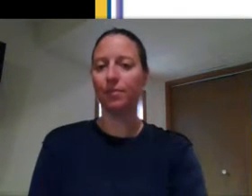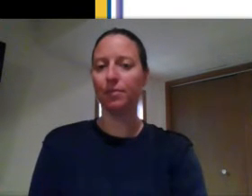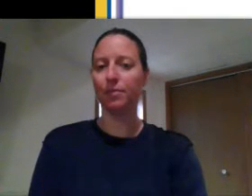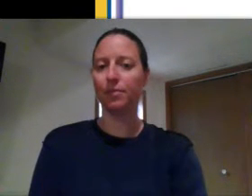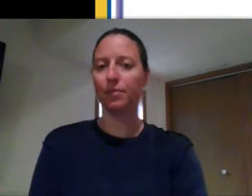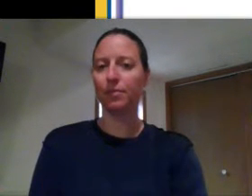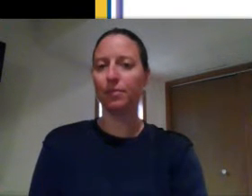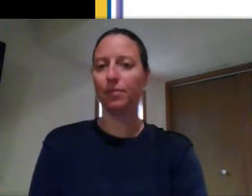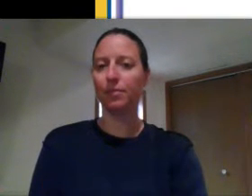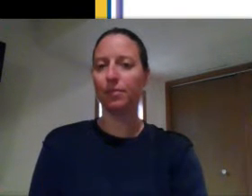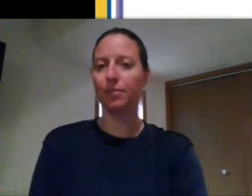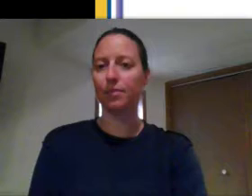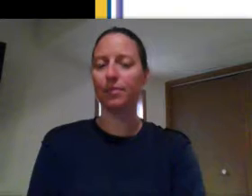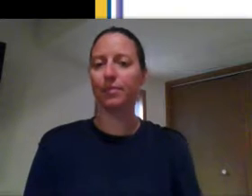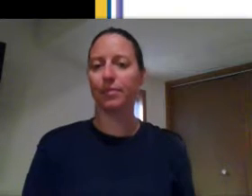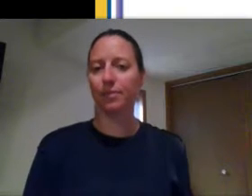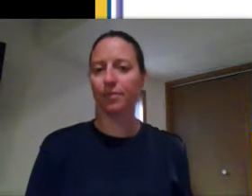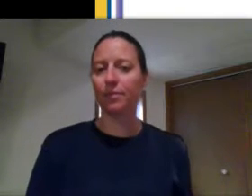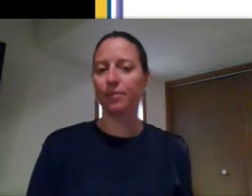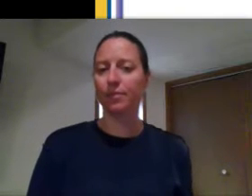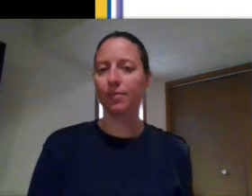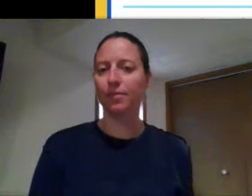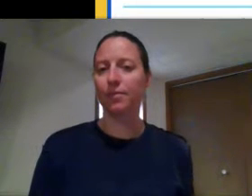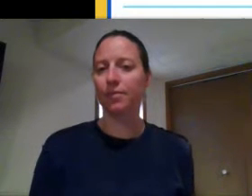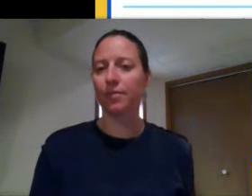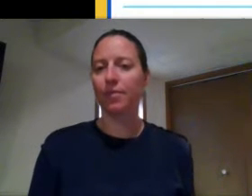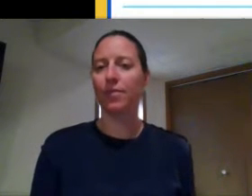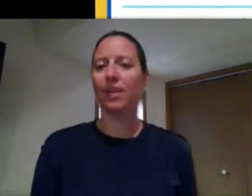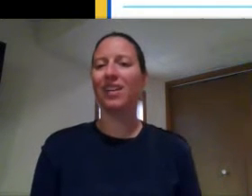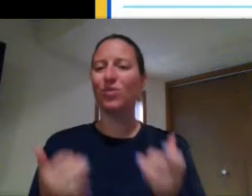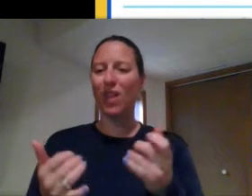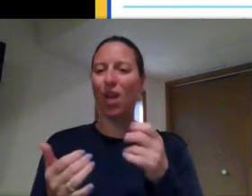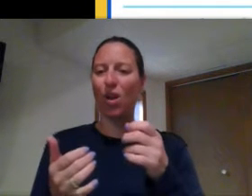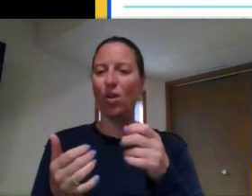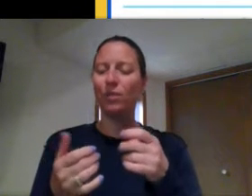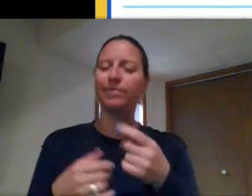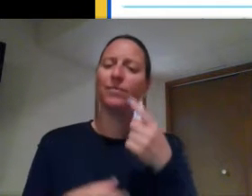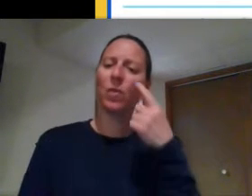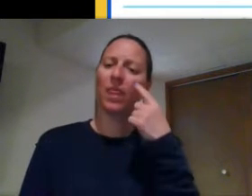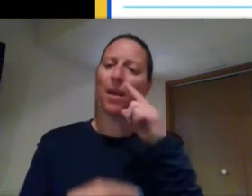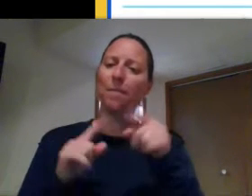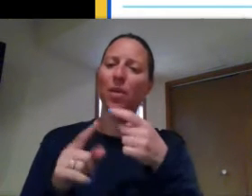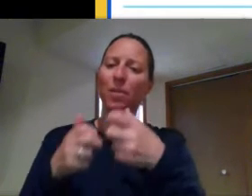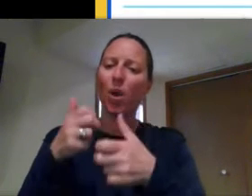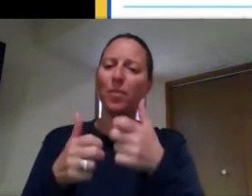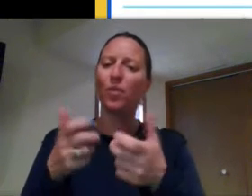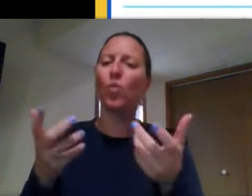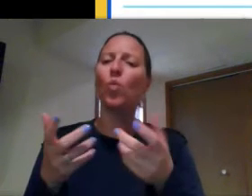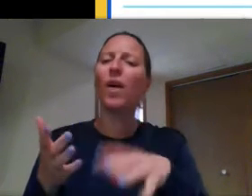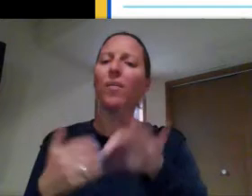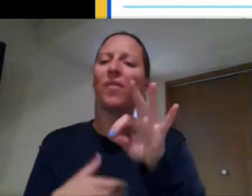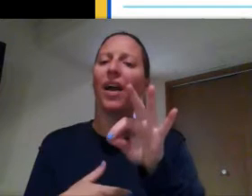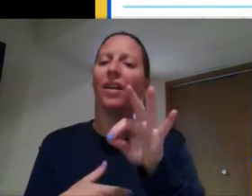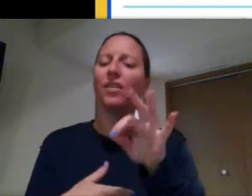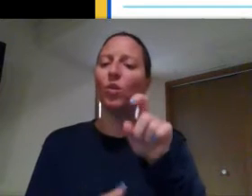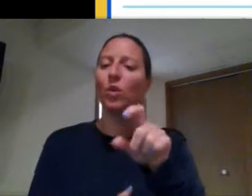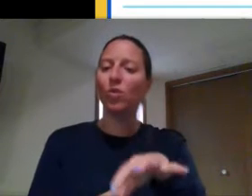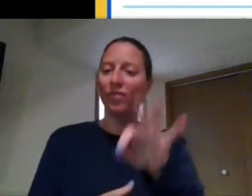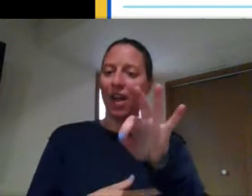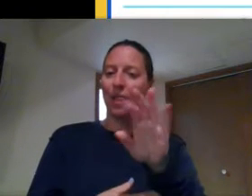So while we read the problem, we need to think, what do I need to find? The most common number of aunts and uncles.